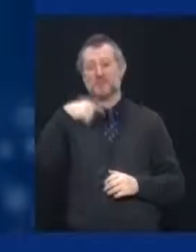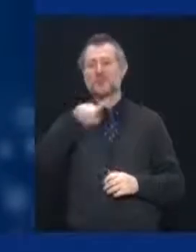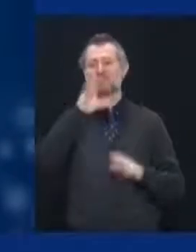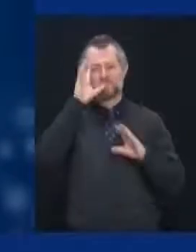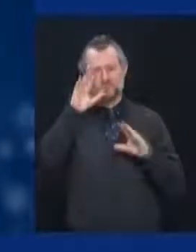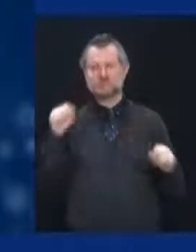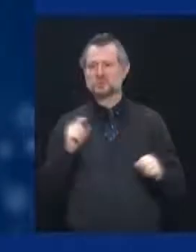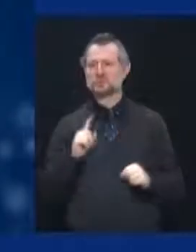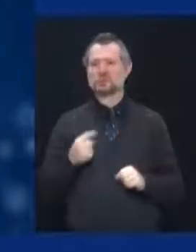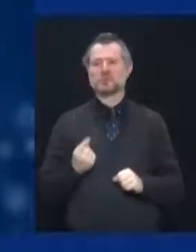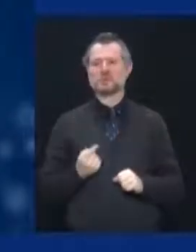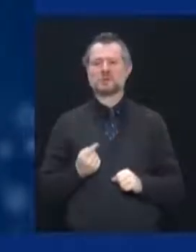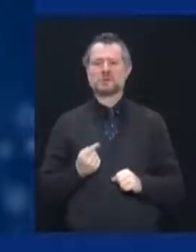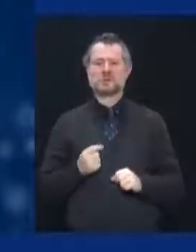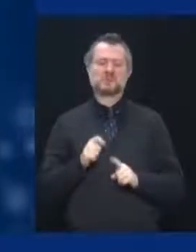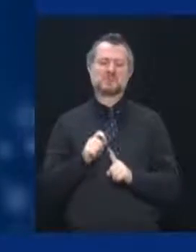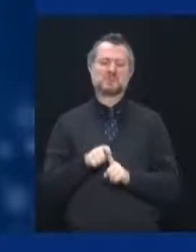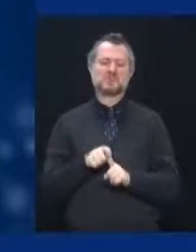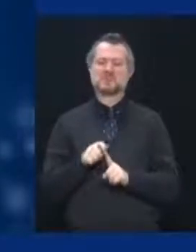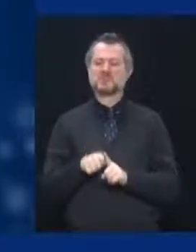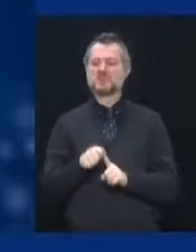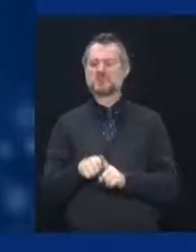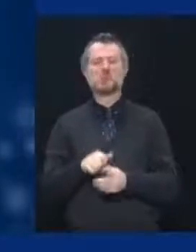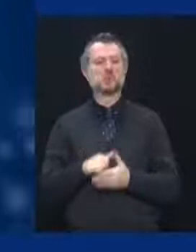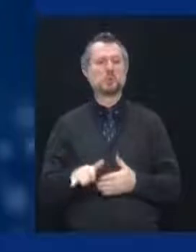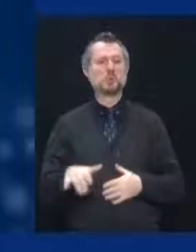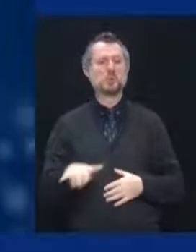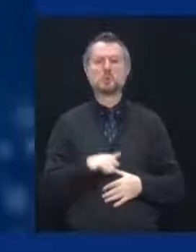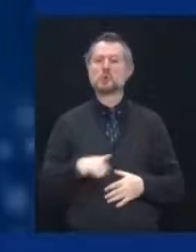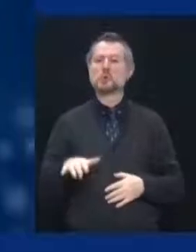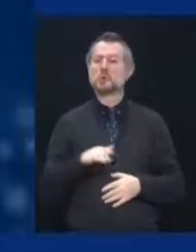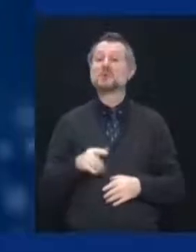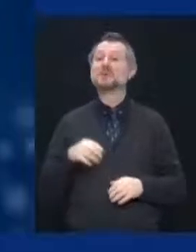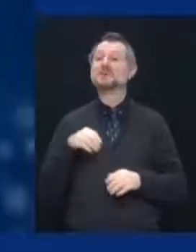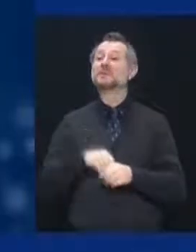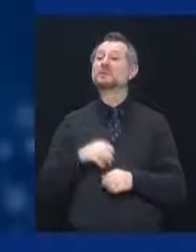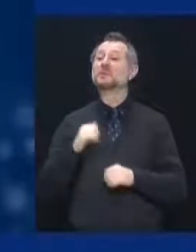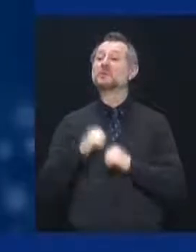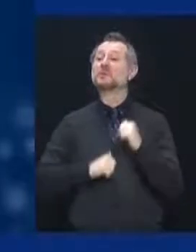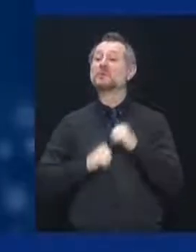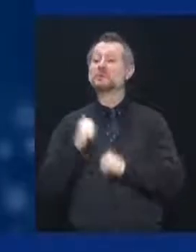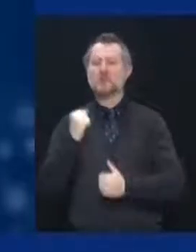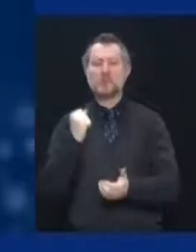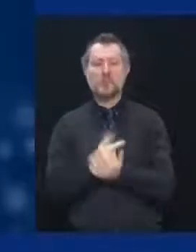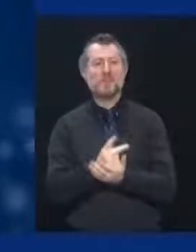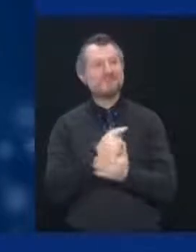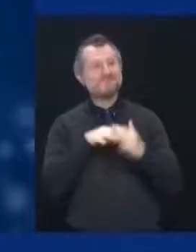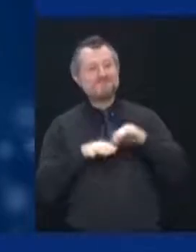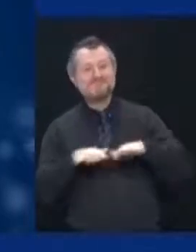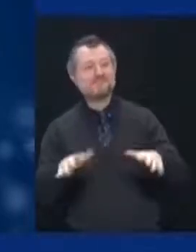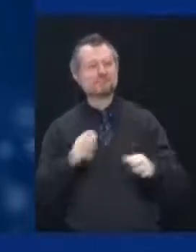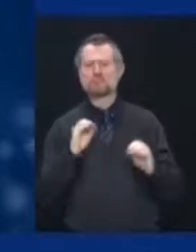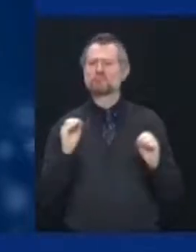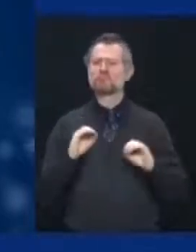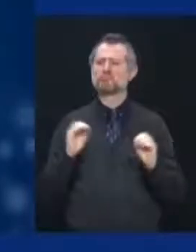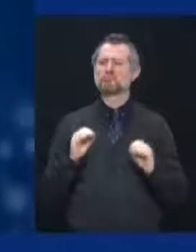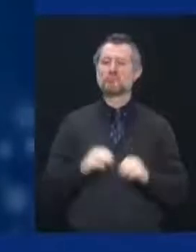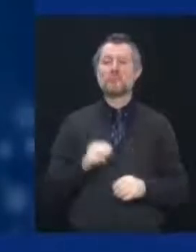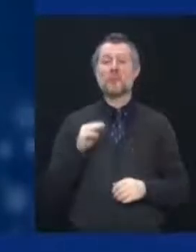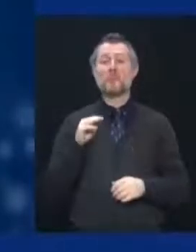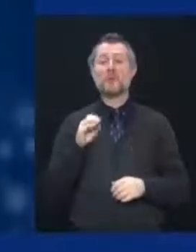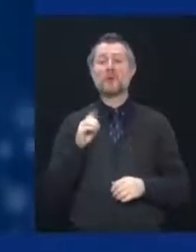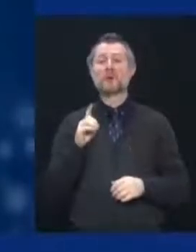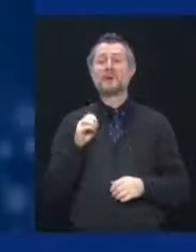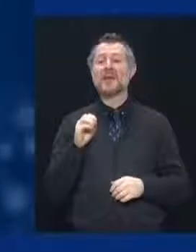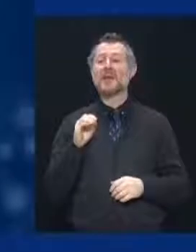Washington. We couldn't get any federal infrastructure projects approved. We have the lowest Medicaid reimbursement rate